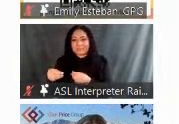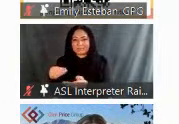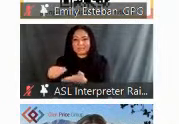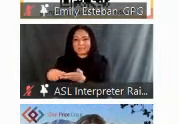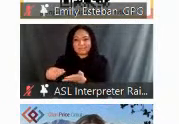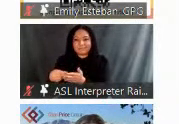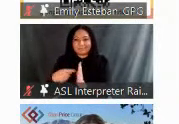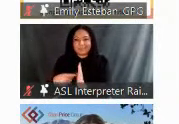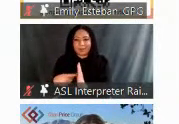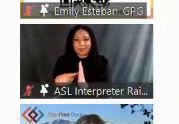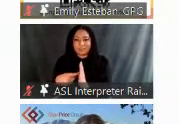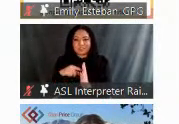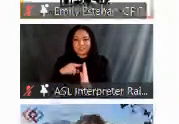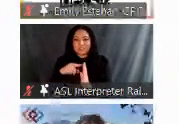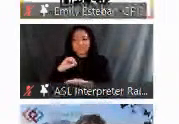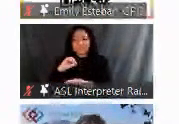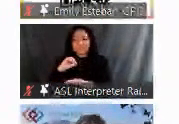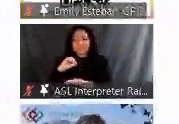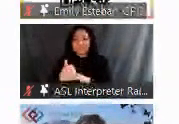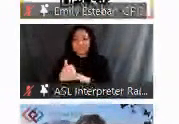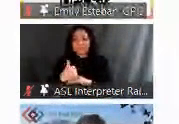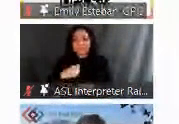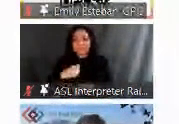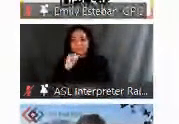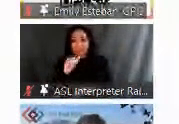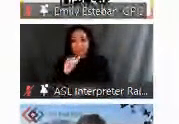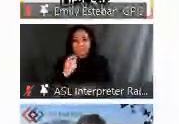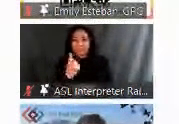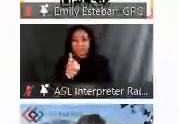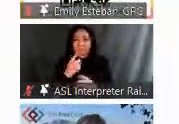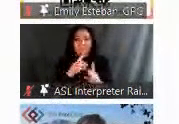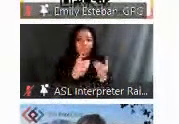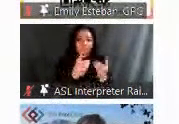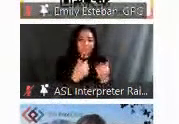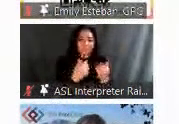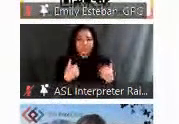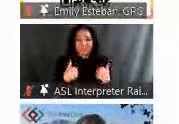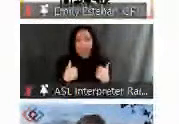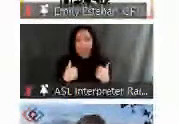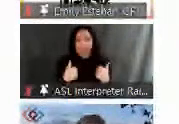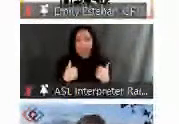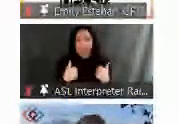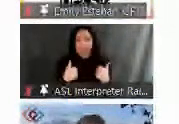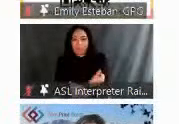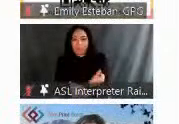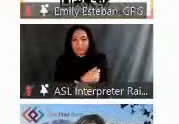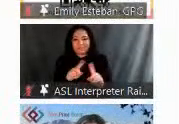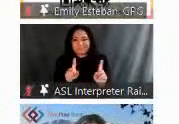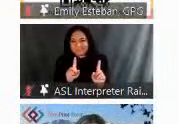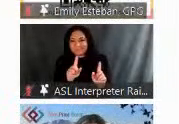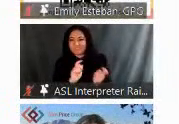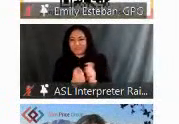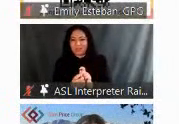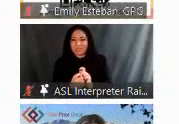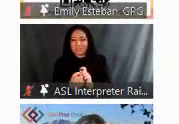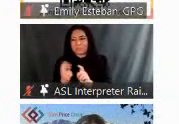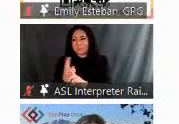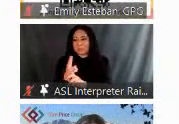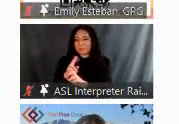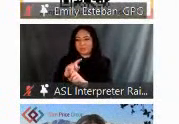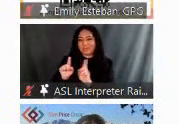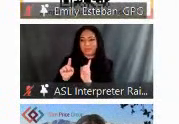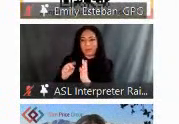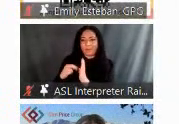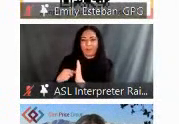in, it's provided in statute. It's not something that departments have the authority to say, switch to use this model or